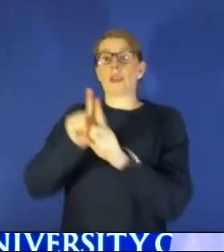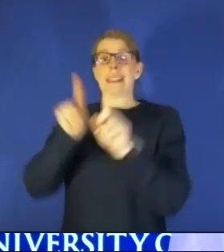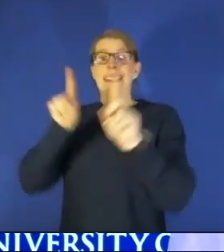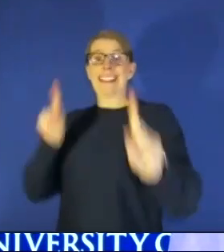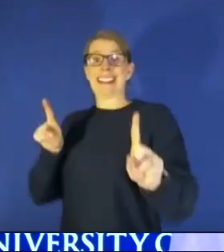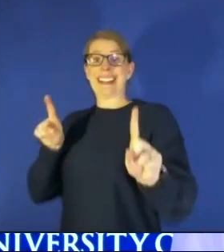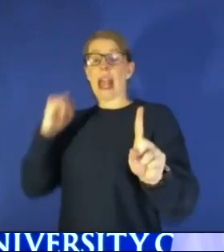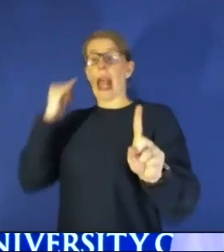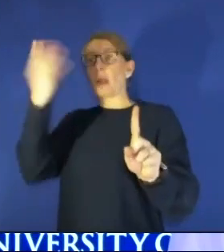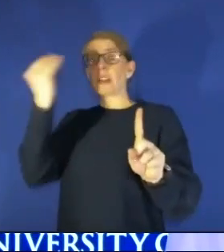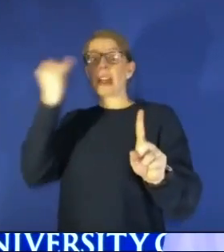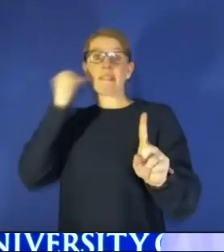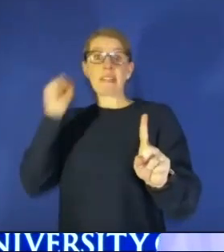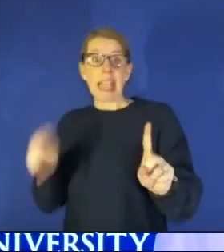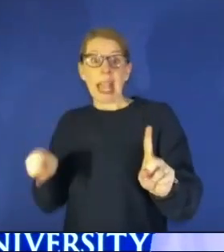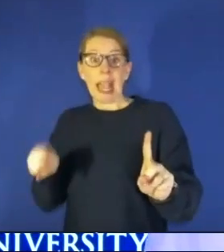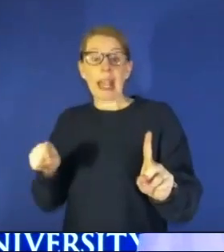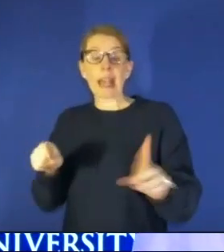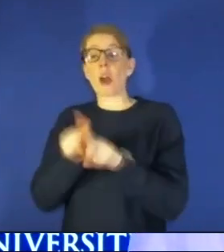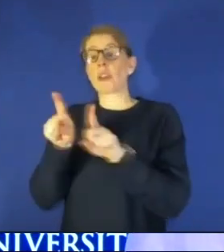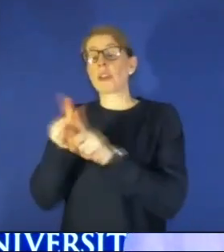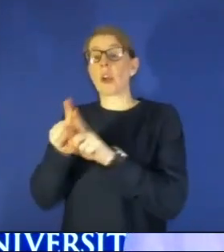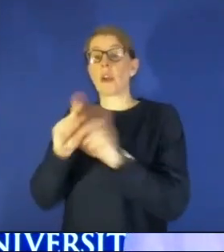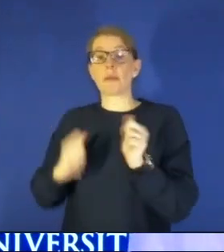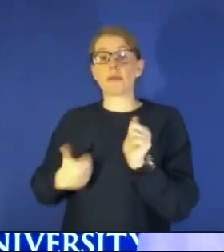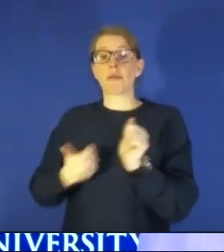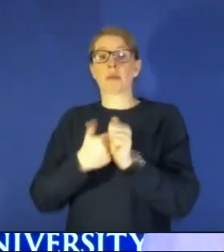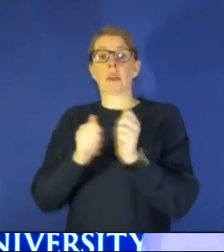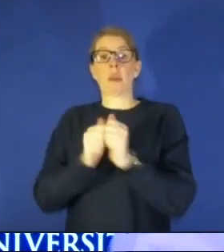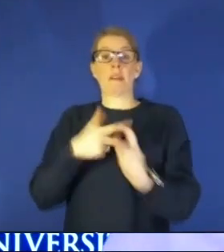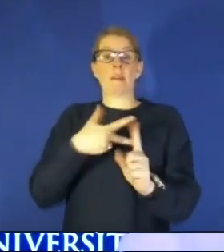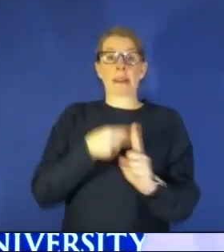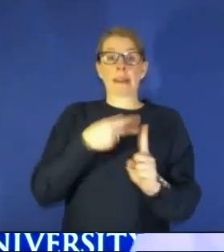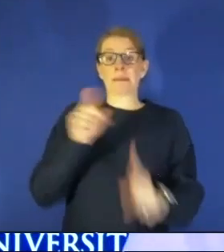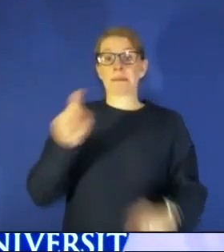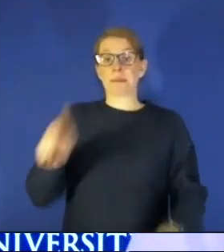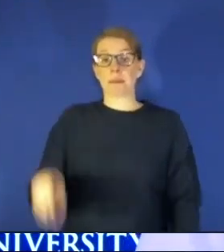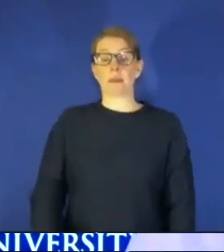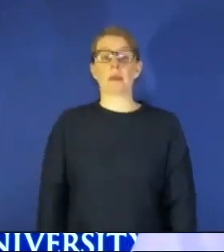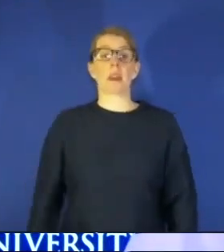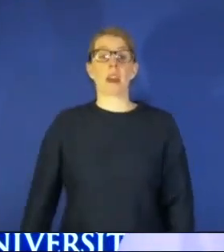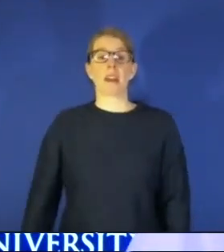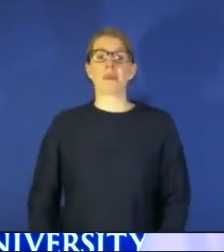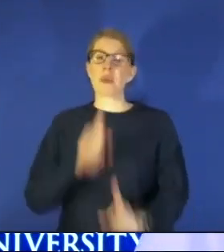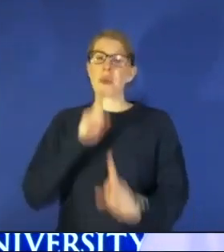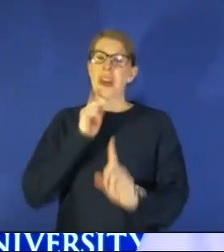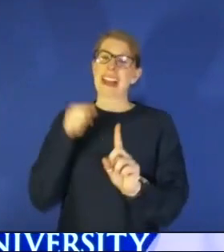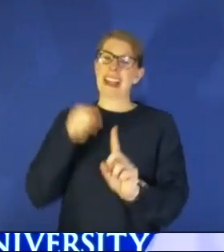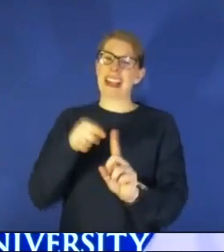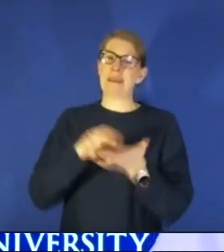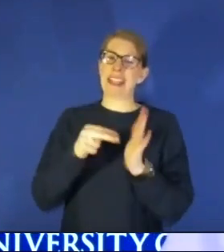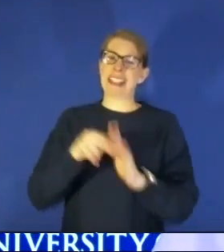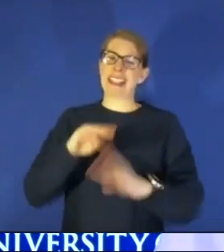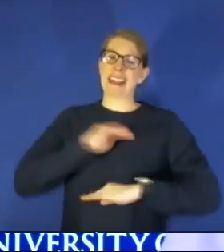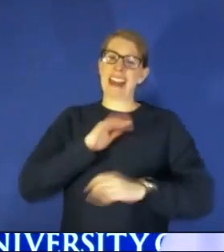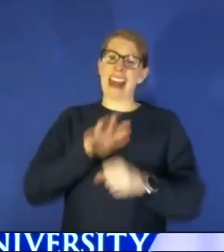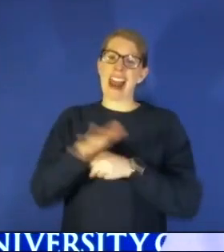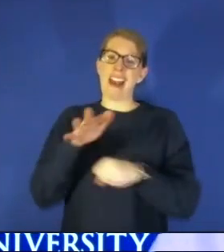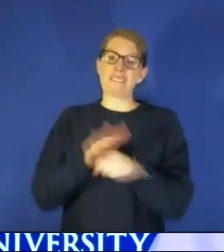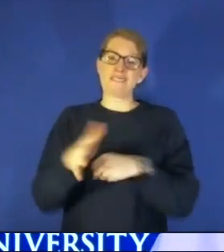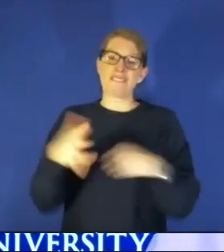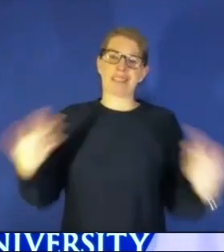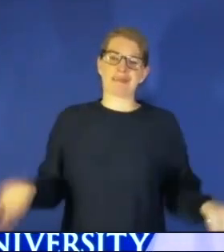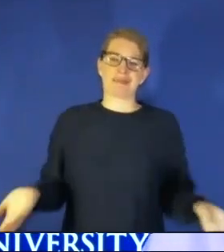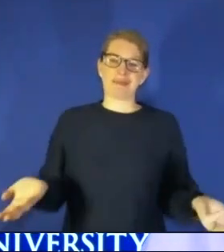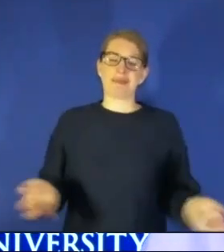and of course being up to date with your vaccination. But I think we just have to get to the definition of what do you mean enough. We know that the protection from those other masks